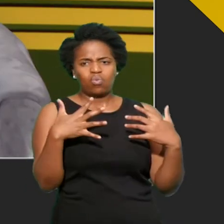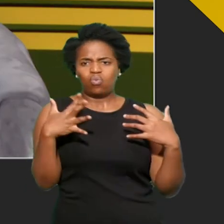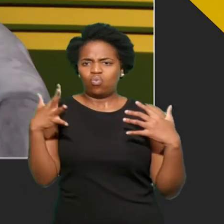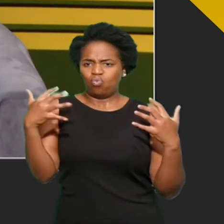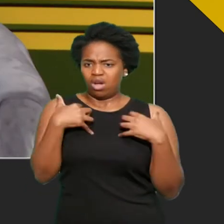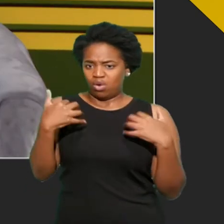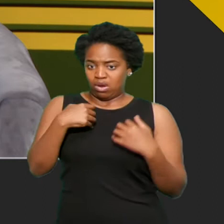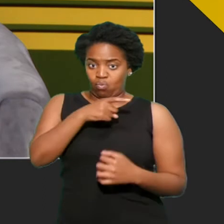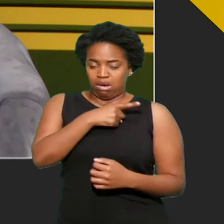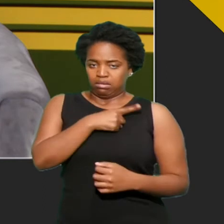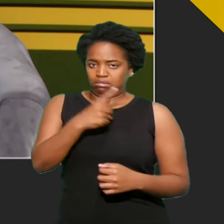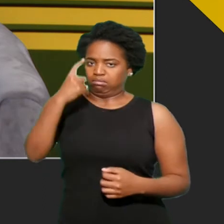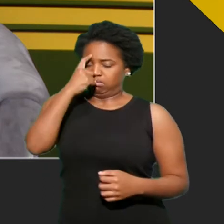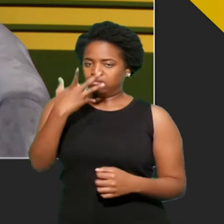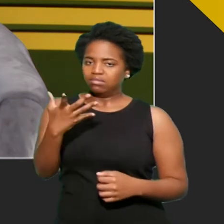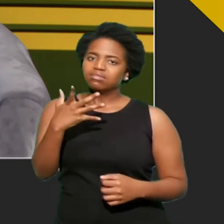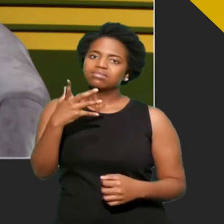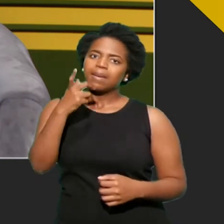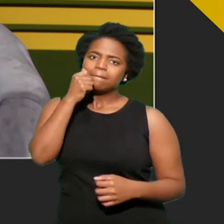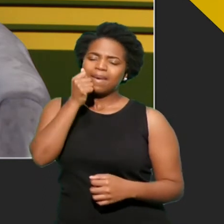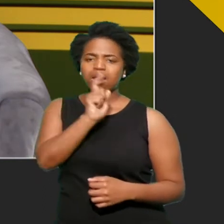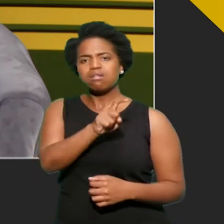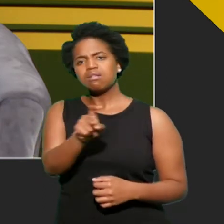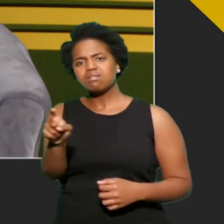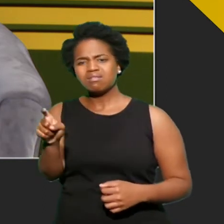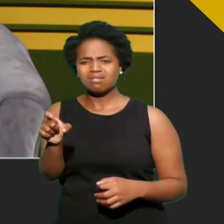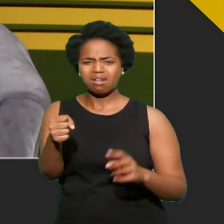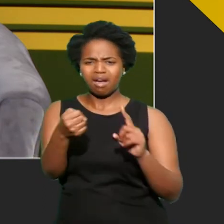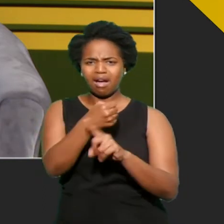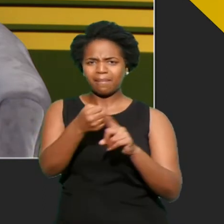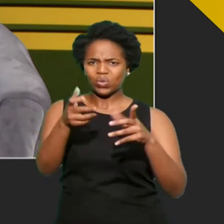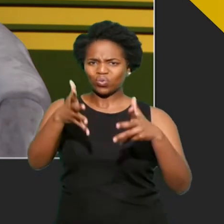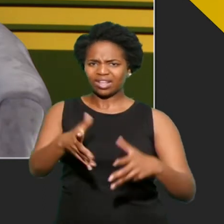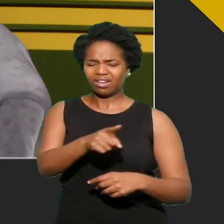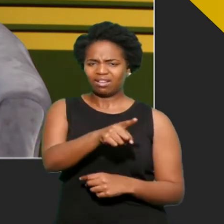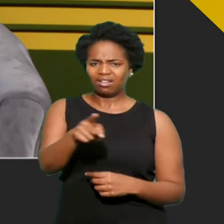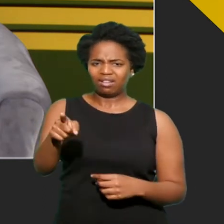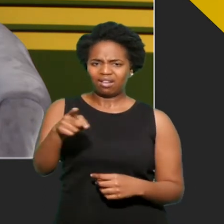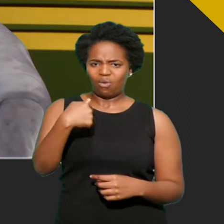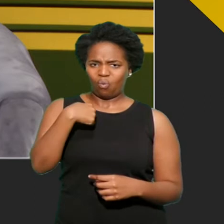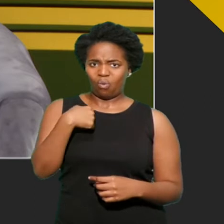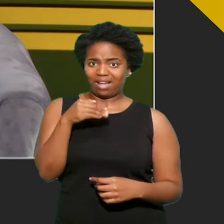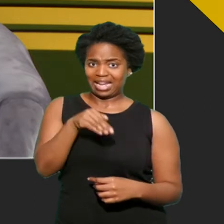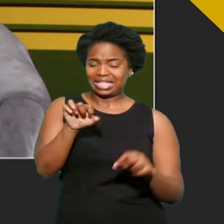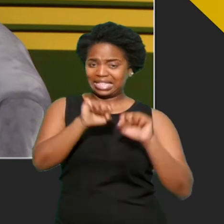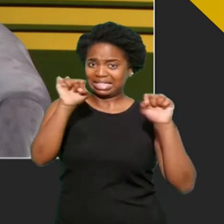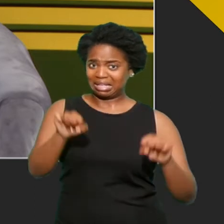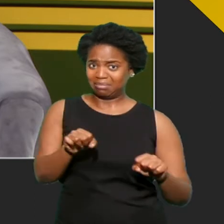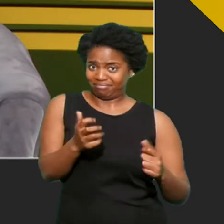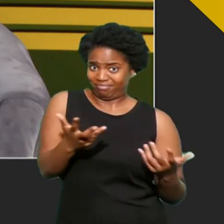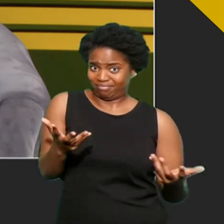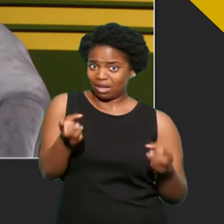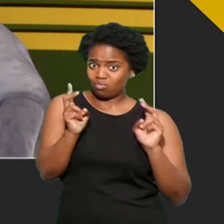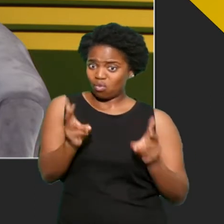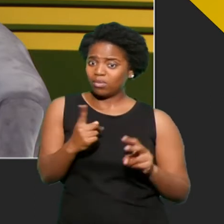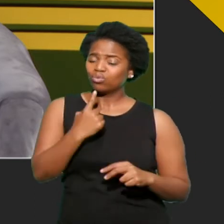like we've got a society of abusers that are just roaming around the streets because they are part of the system. Is it then normal